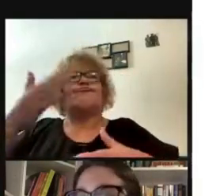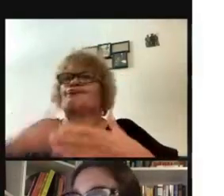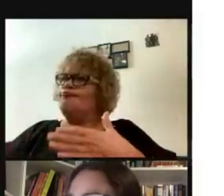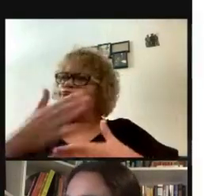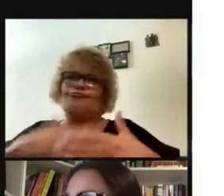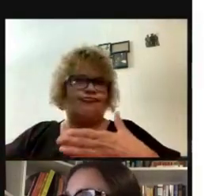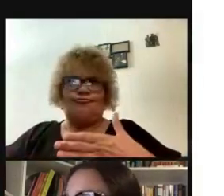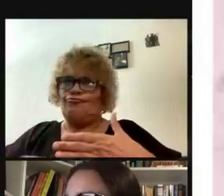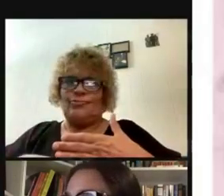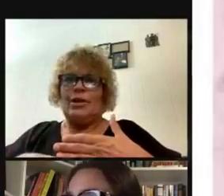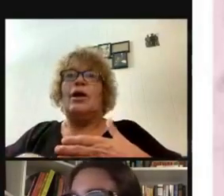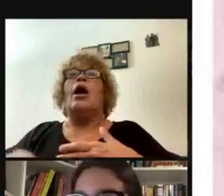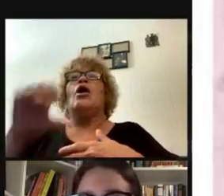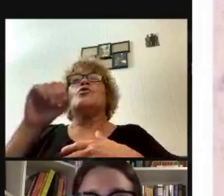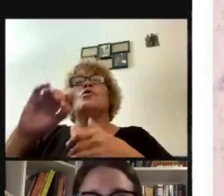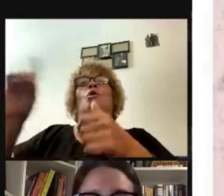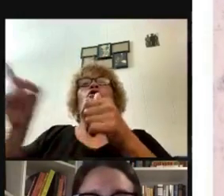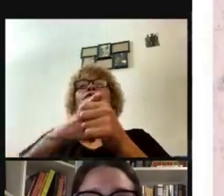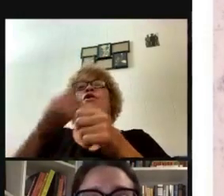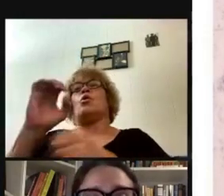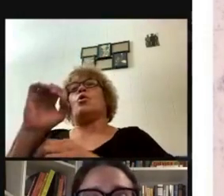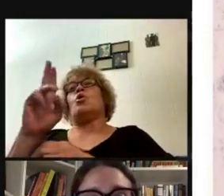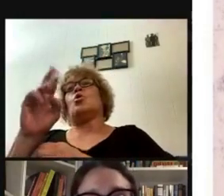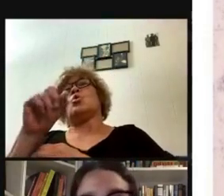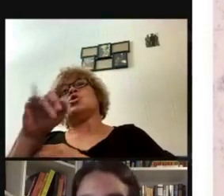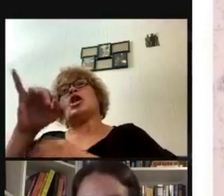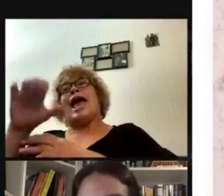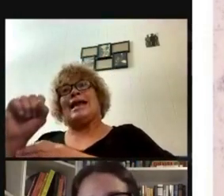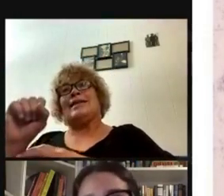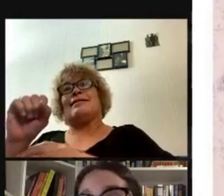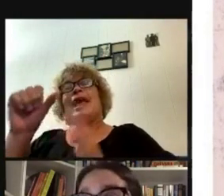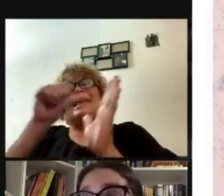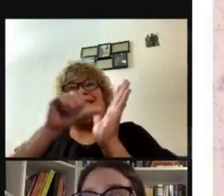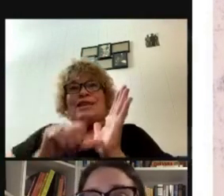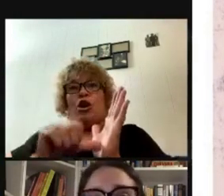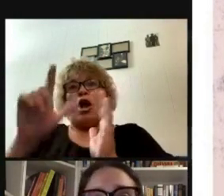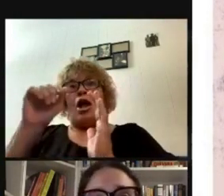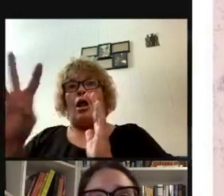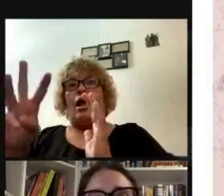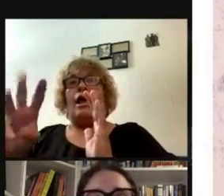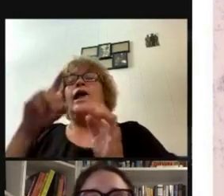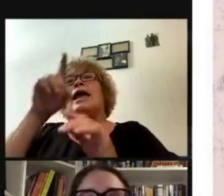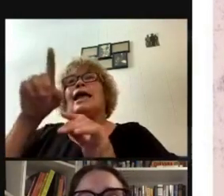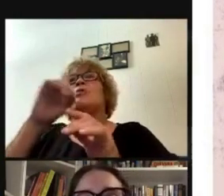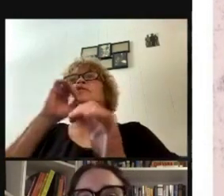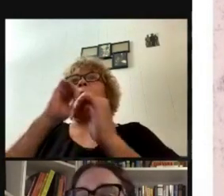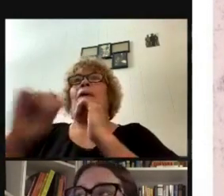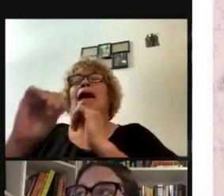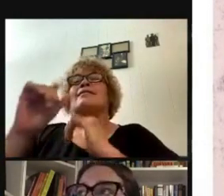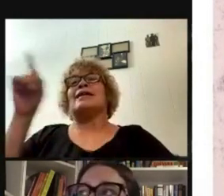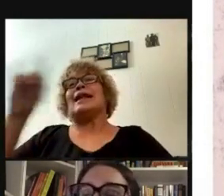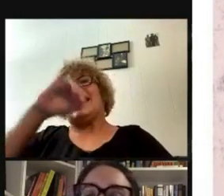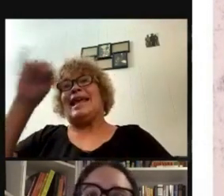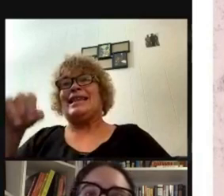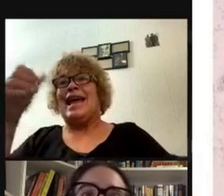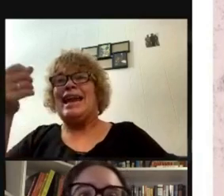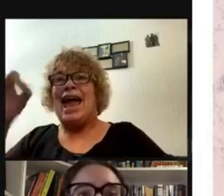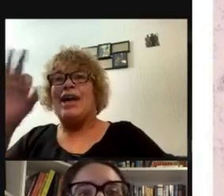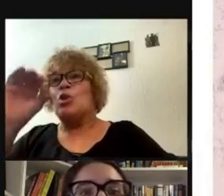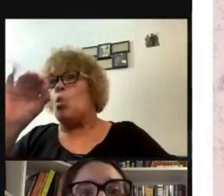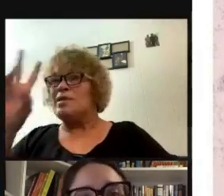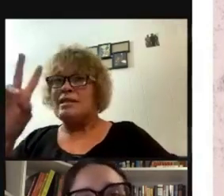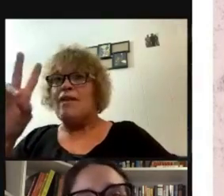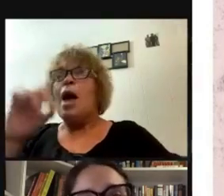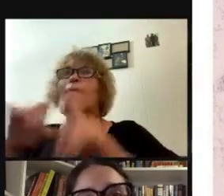So the first eugenic sterilization law was actually passed in Indiana in 1907, but it really wasn't